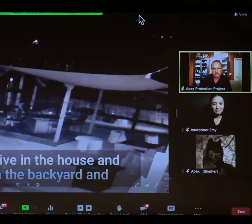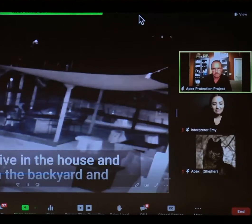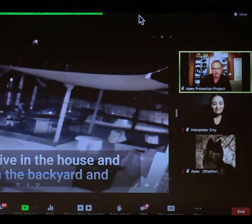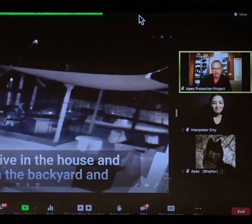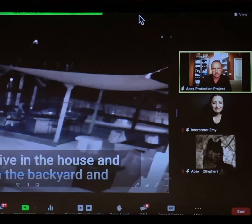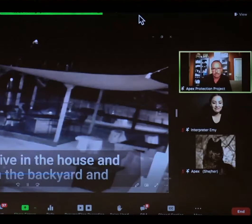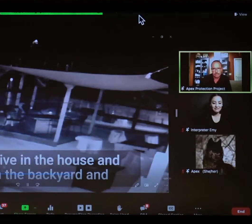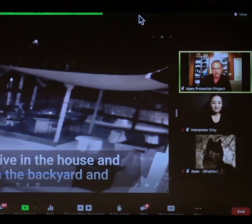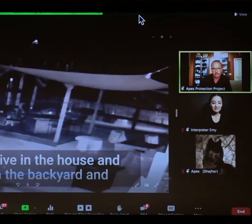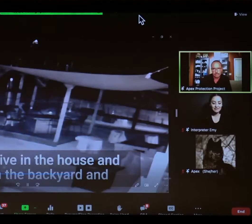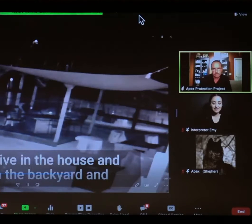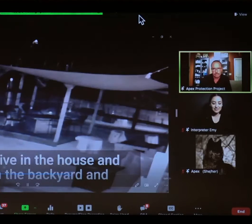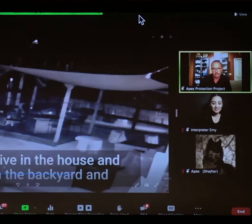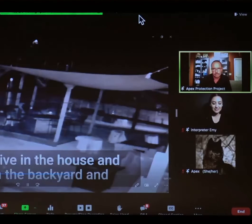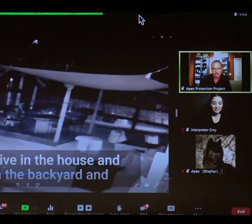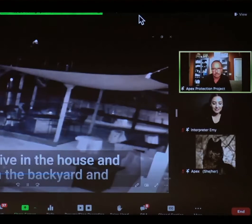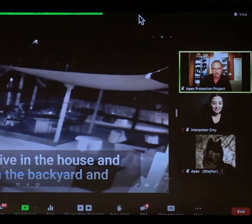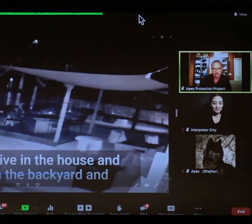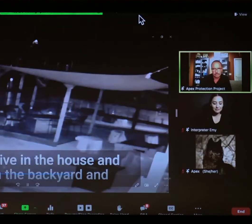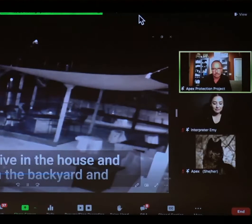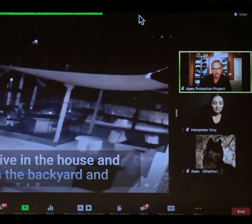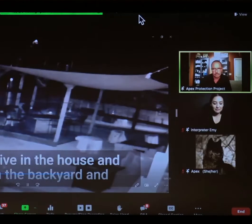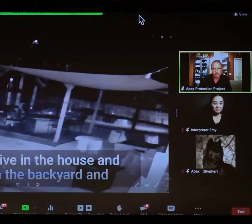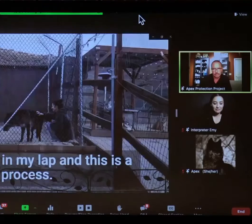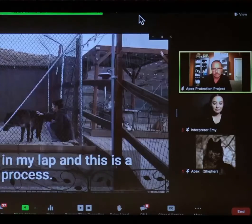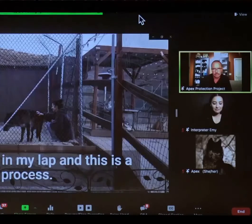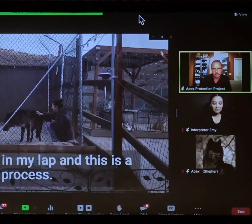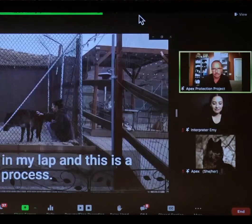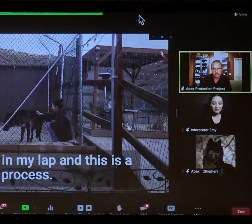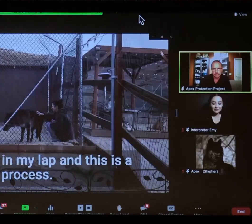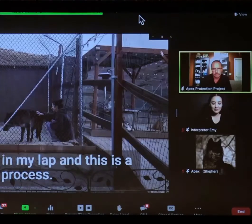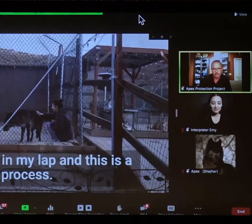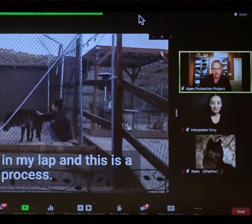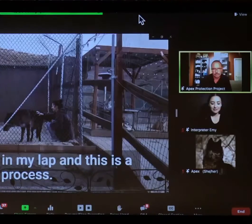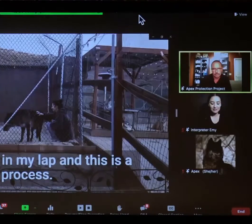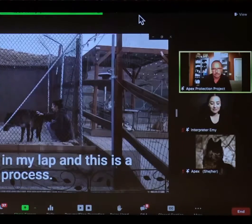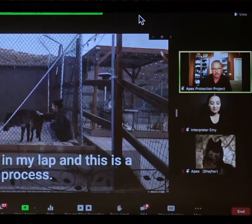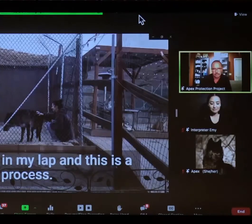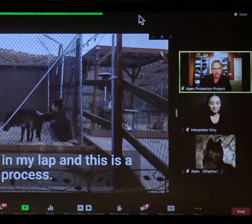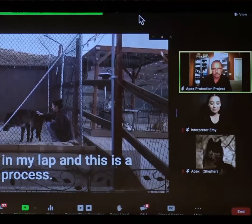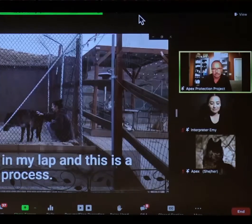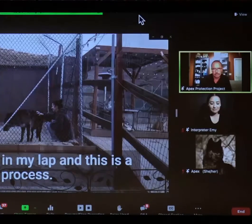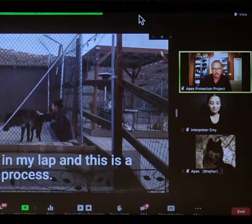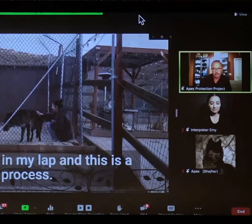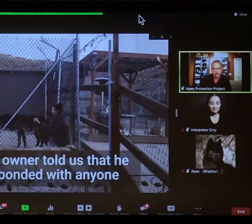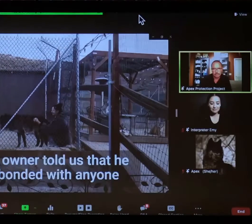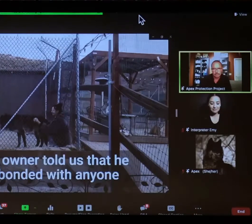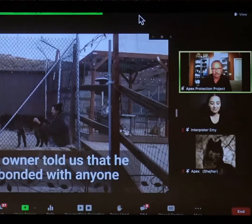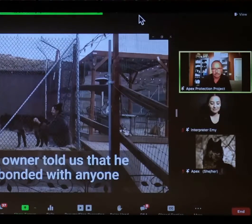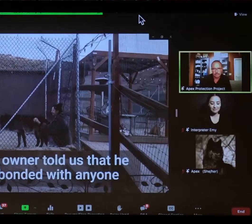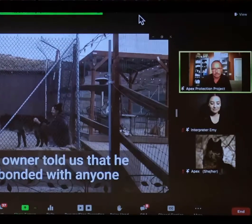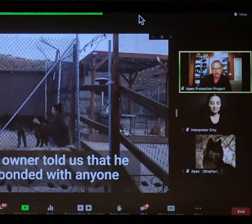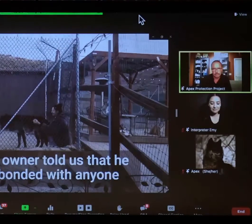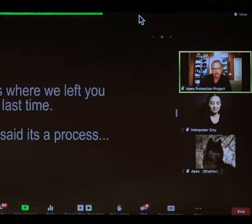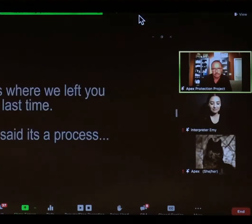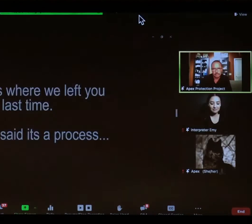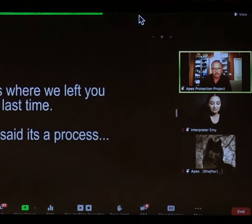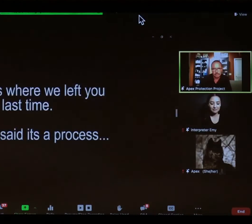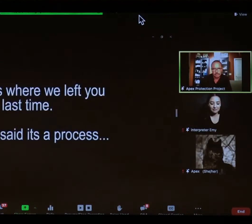And this is a process because his owner told us that he had never bonded with anyone other than him and his son.